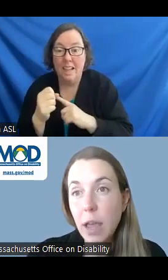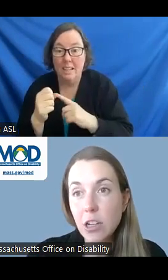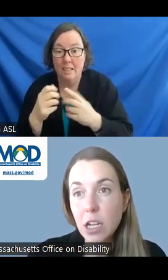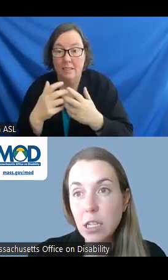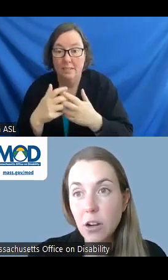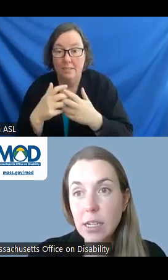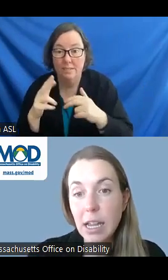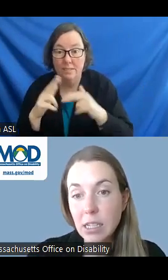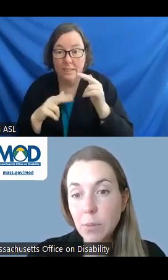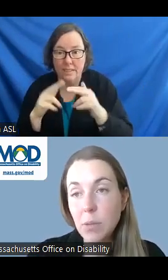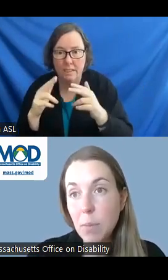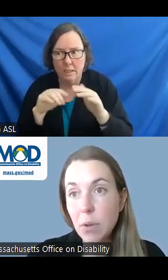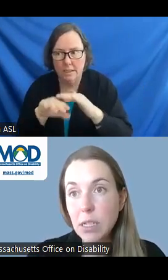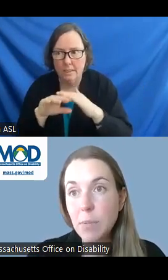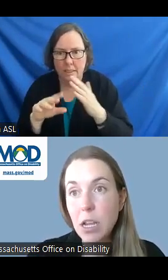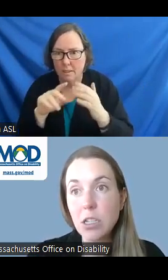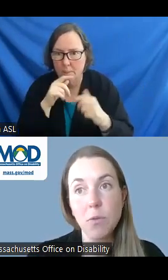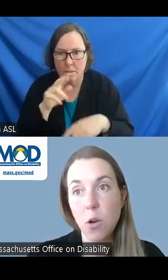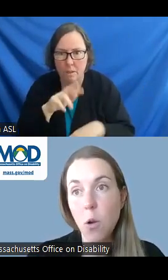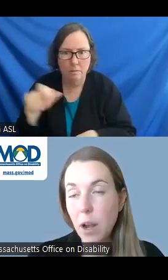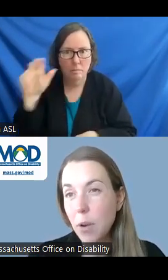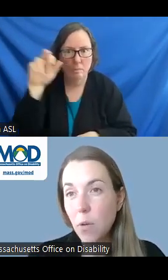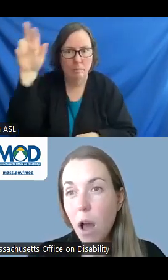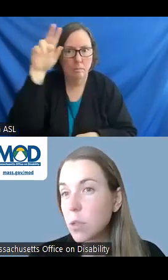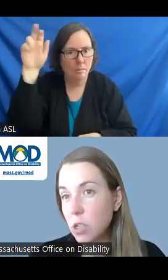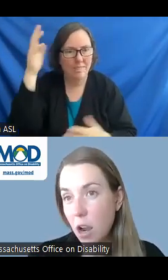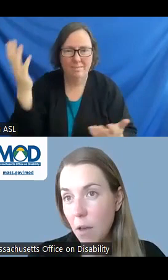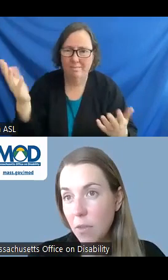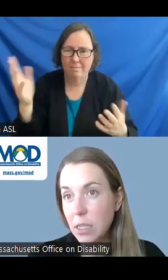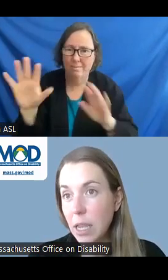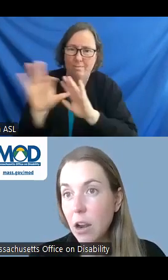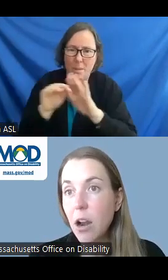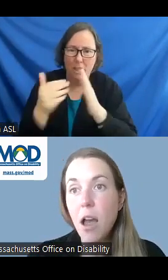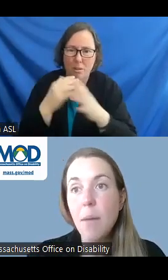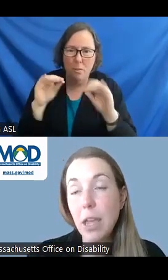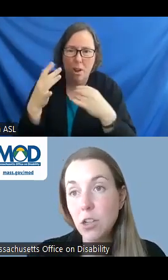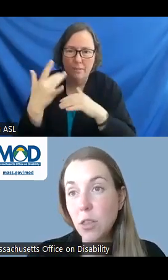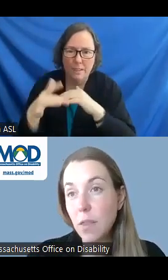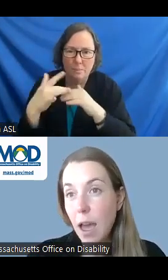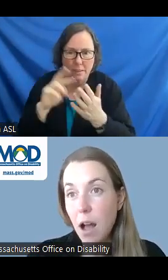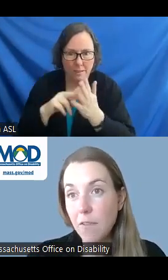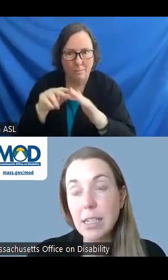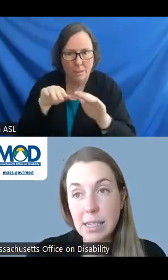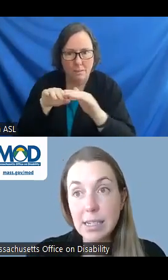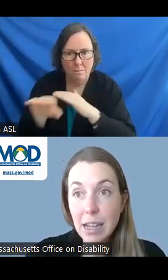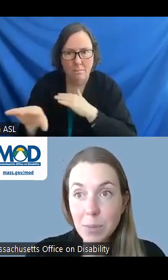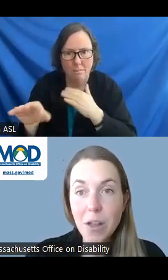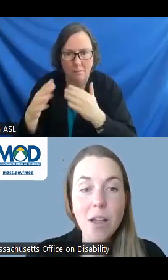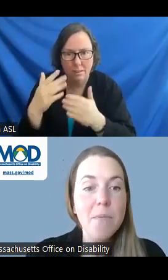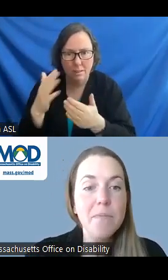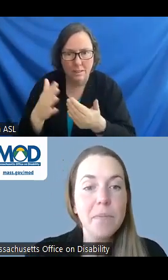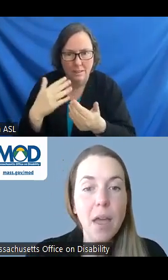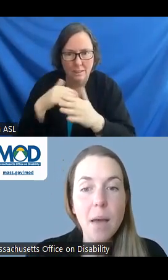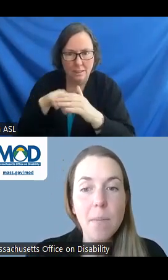in locations that are accessible to people with disabilities. So if you're opening up a new office, we'll talk about this later, make sure that that office is